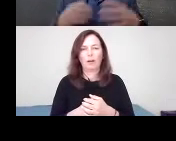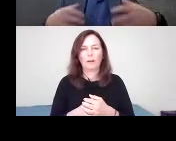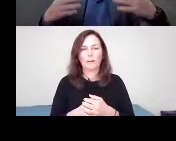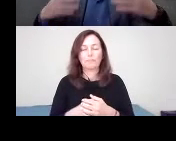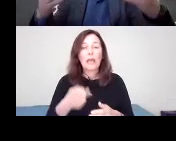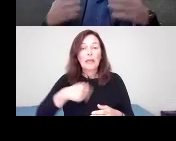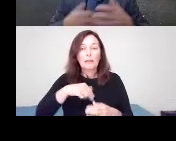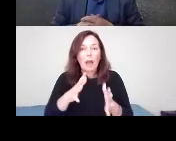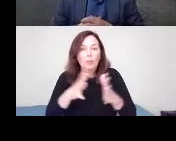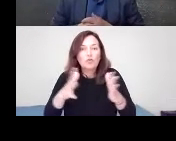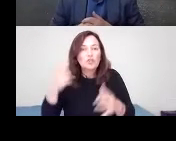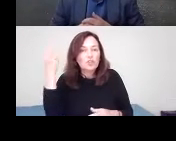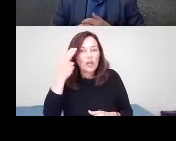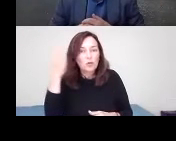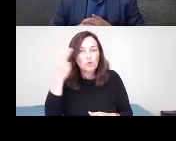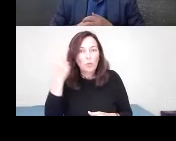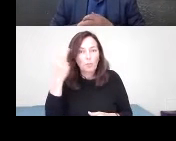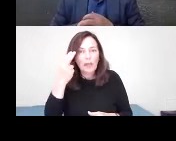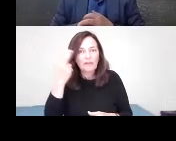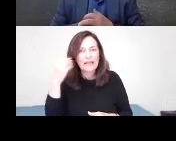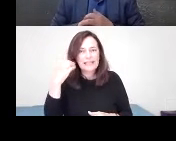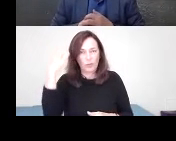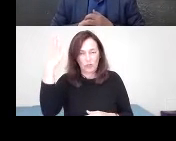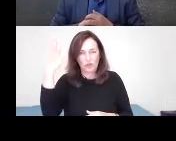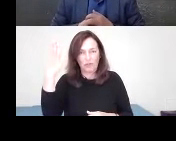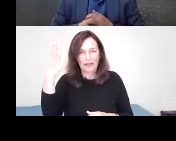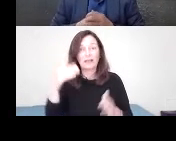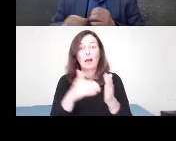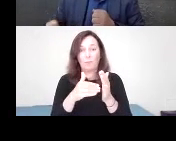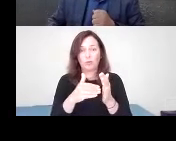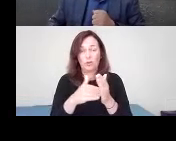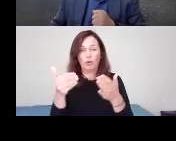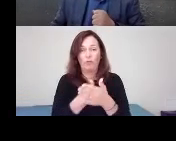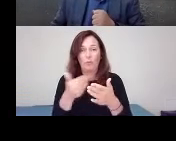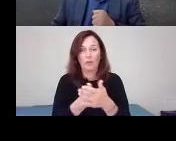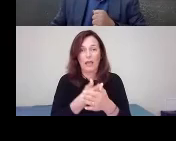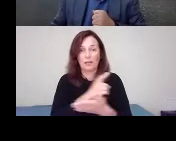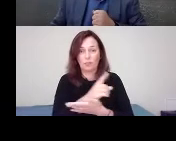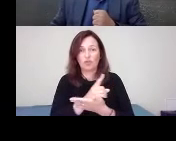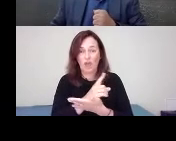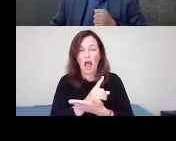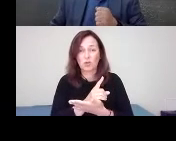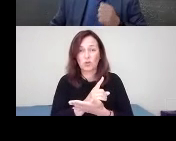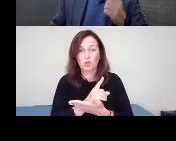education which is needed in these current times and implement that in the national level.